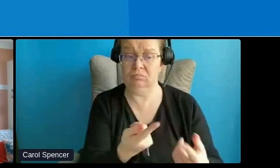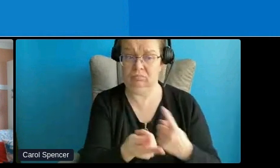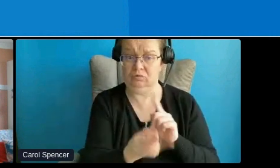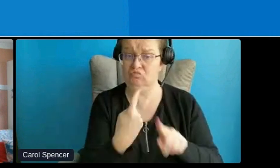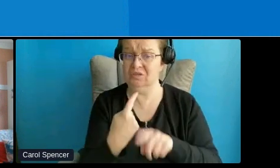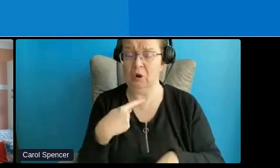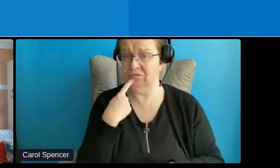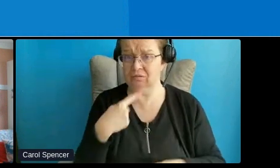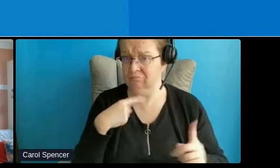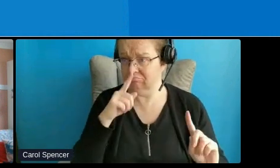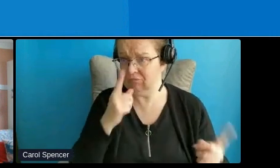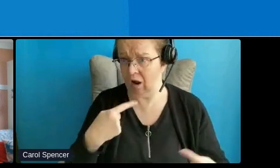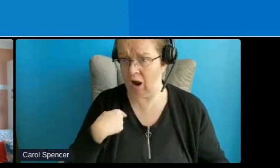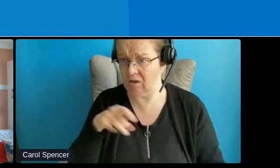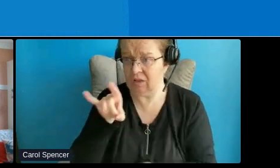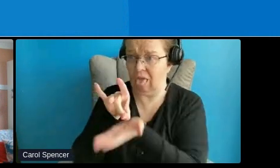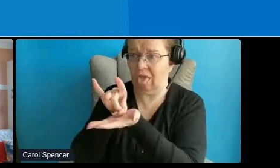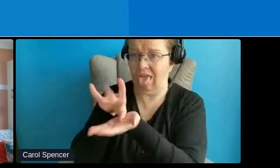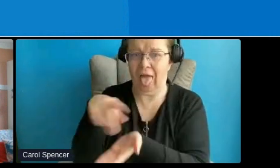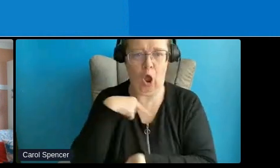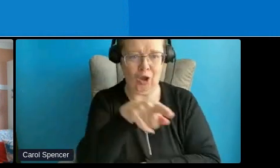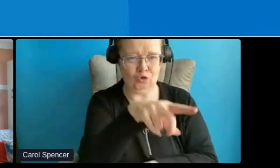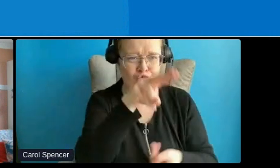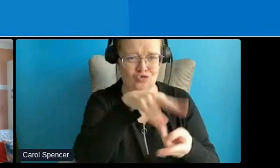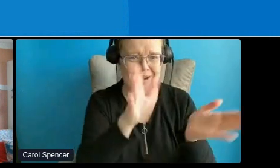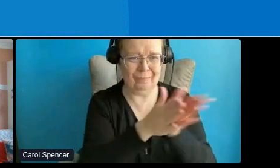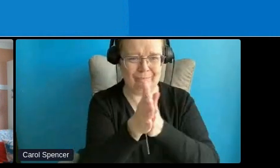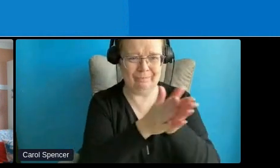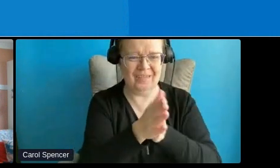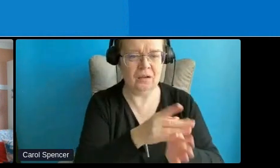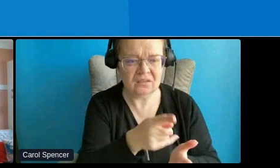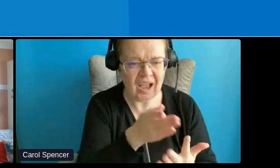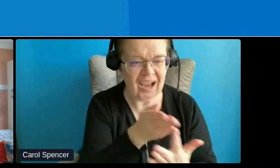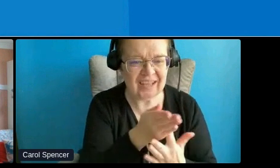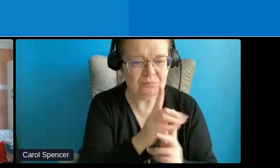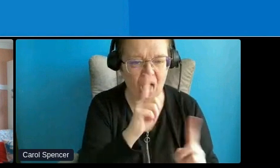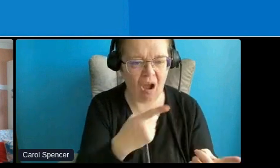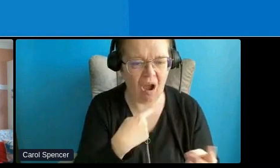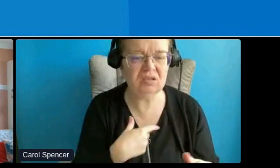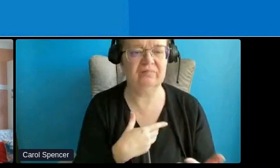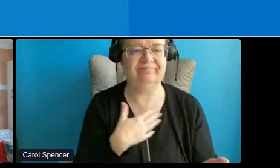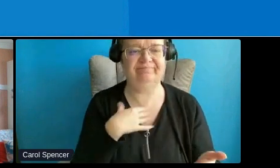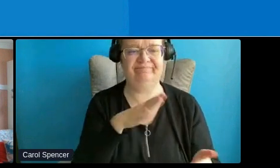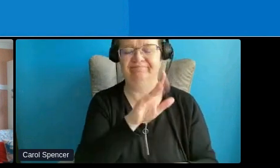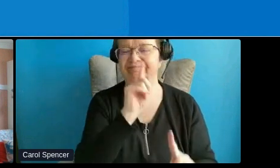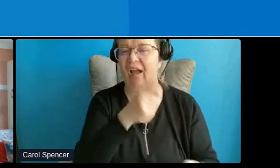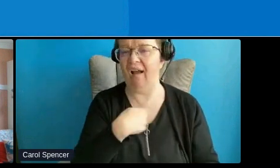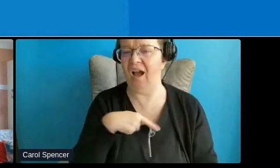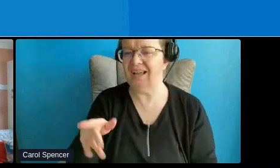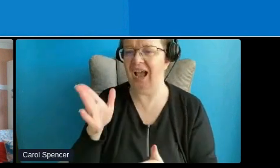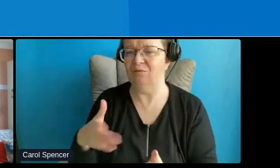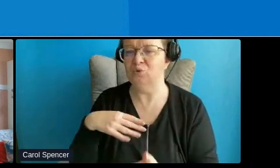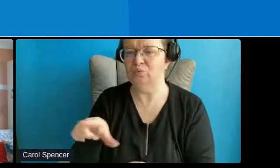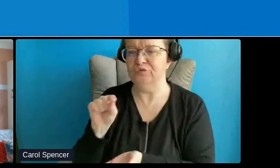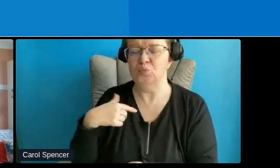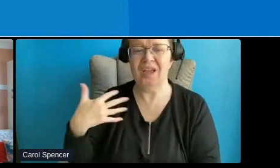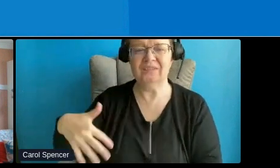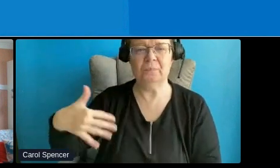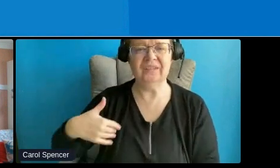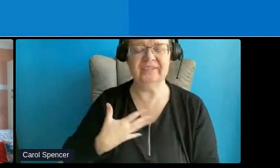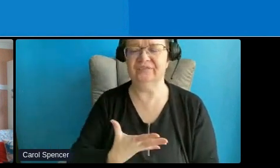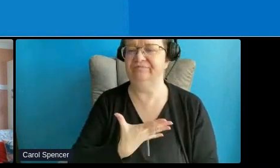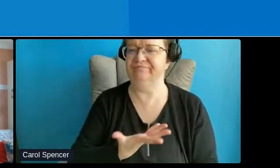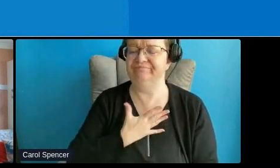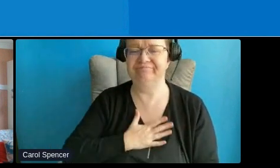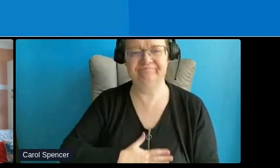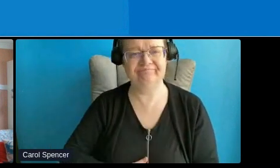to go a lot of the time with the cheapest option because it wouldn't have the features that they needed, or it wouldn't have the customer service to back it up. And